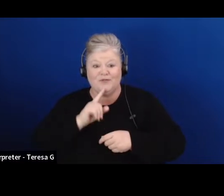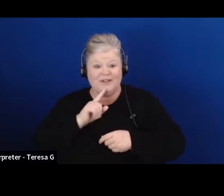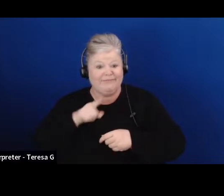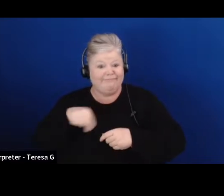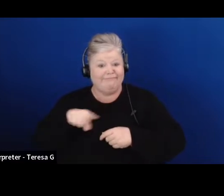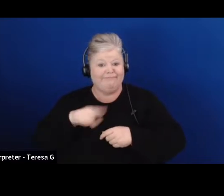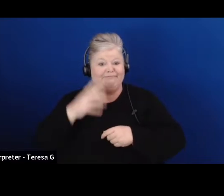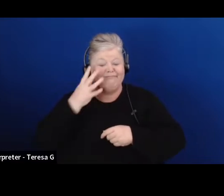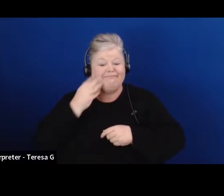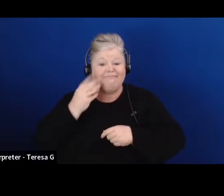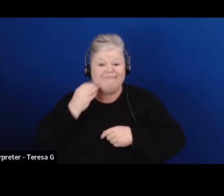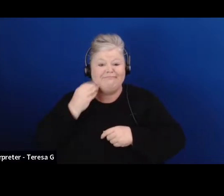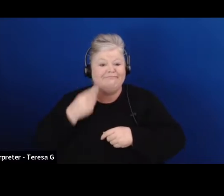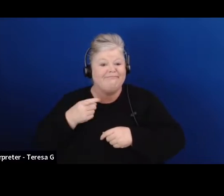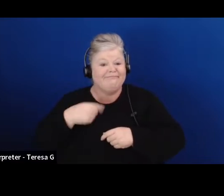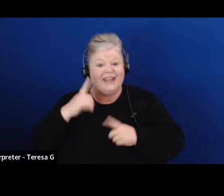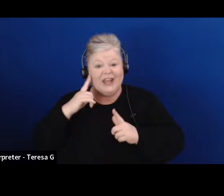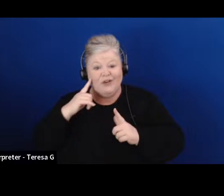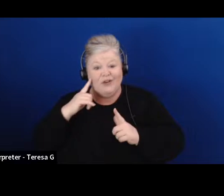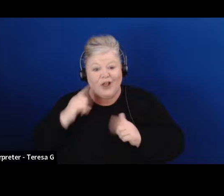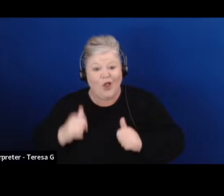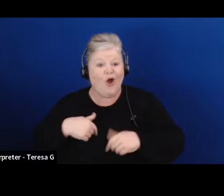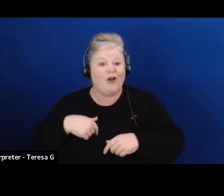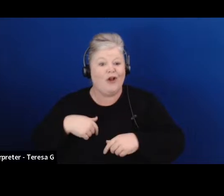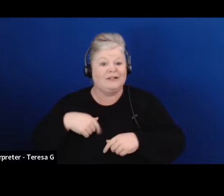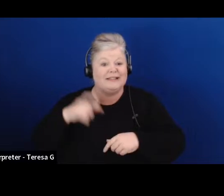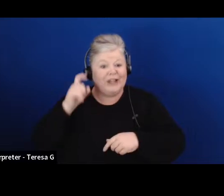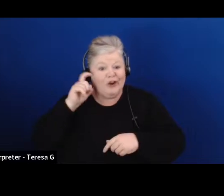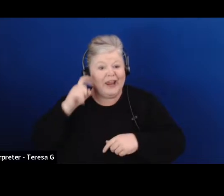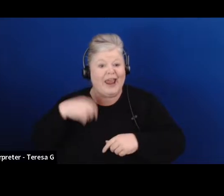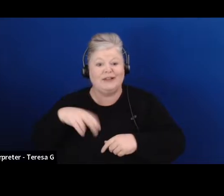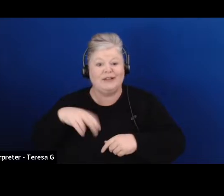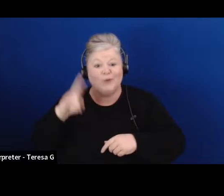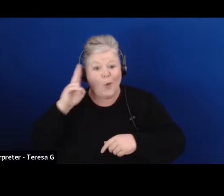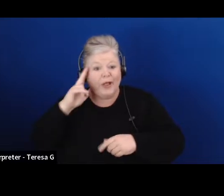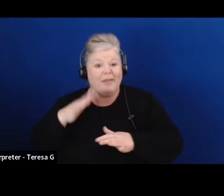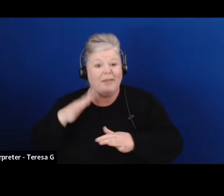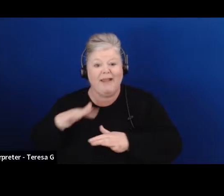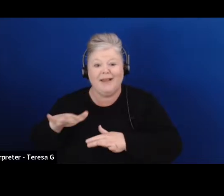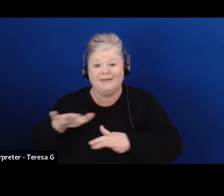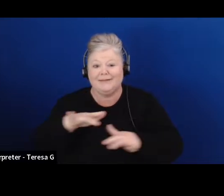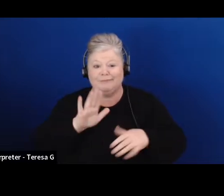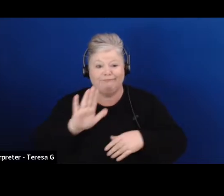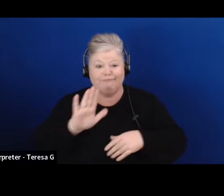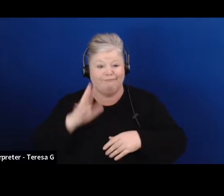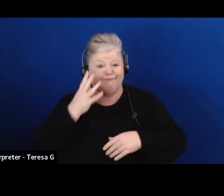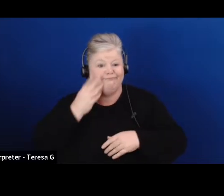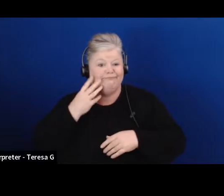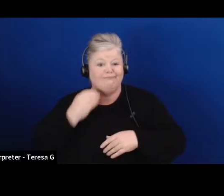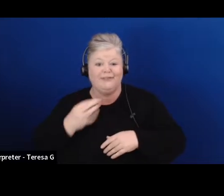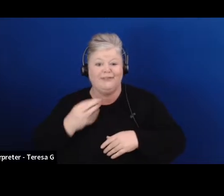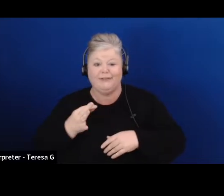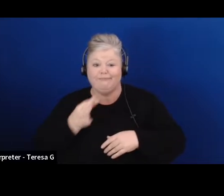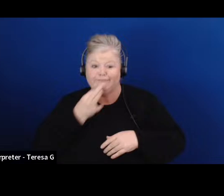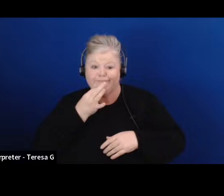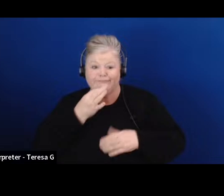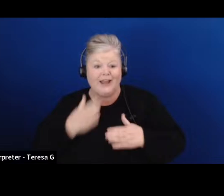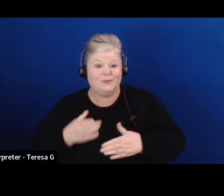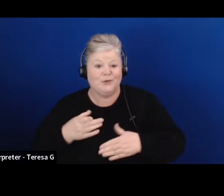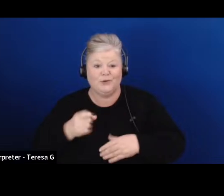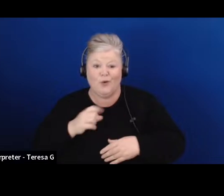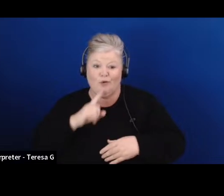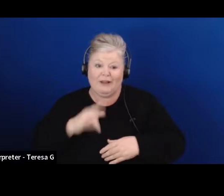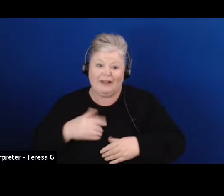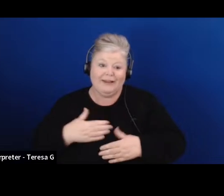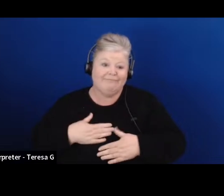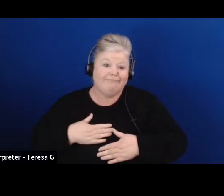with cochlear implants or hearing aids, and you do it so well. So we're really so fortunate to have you here